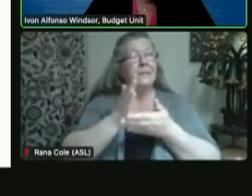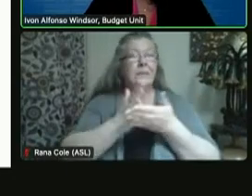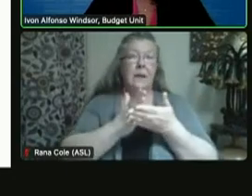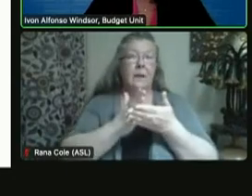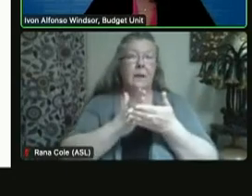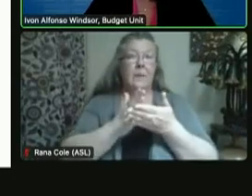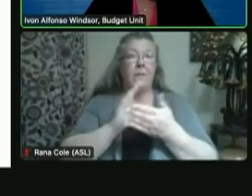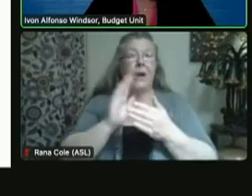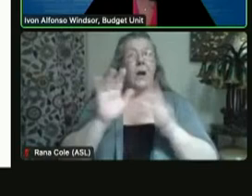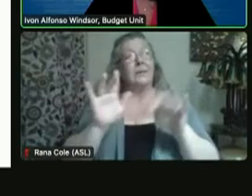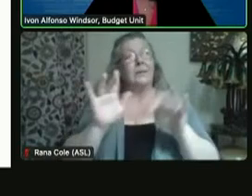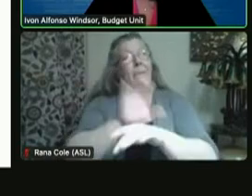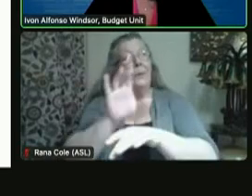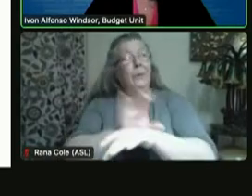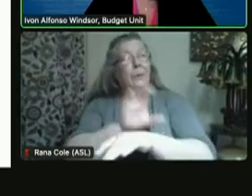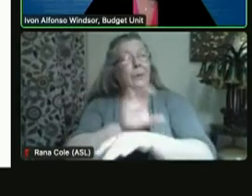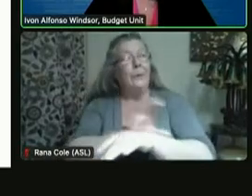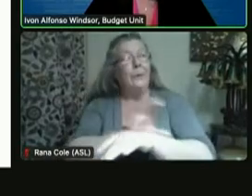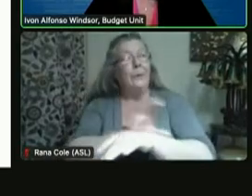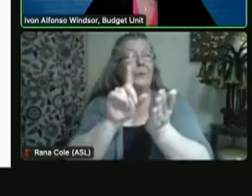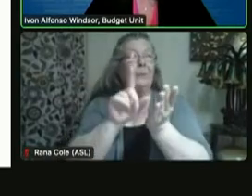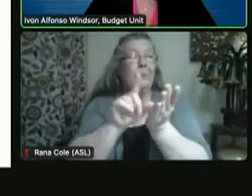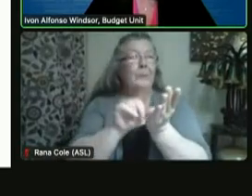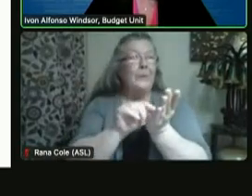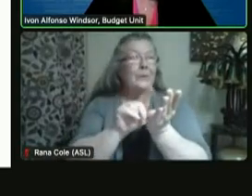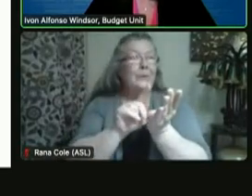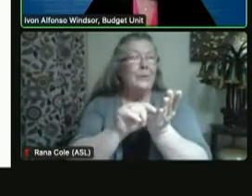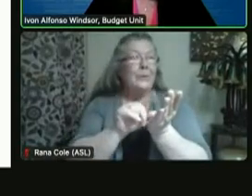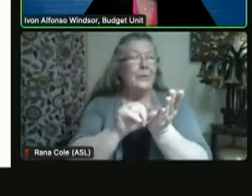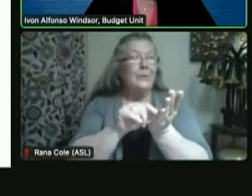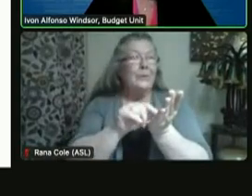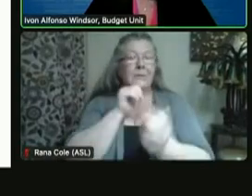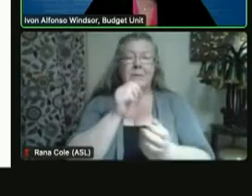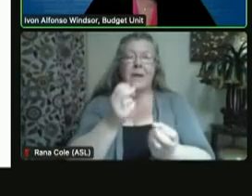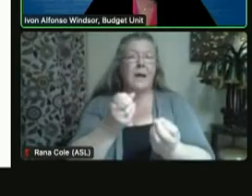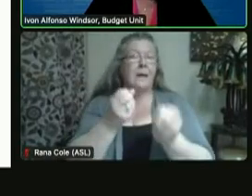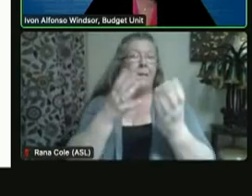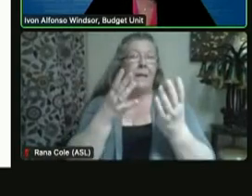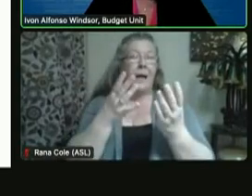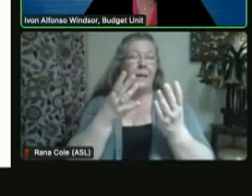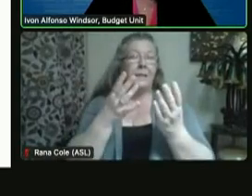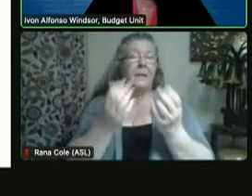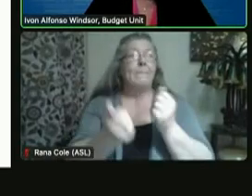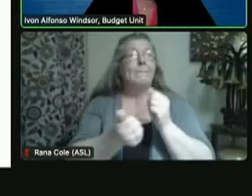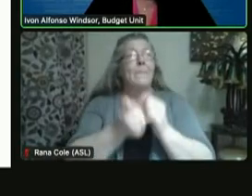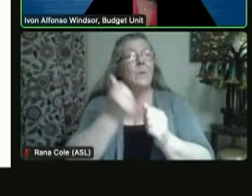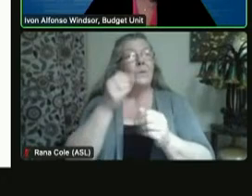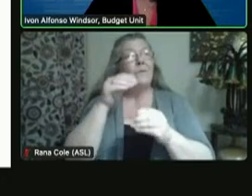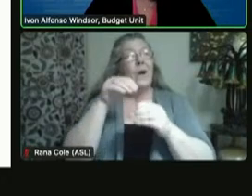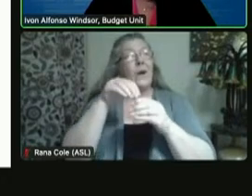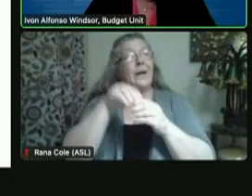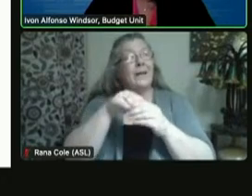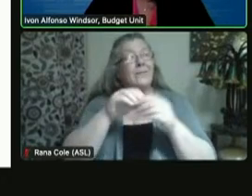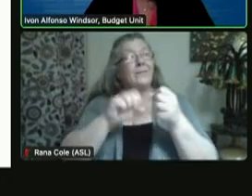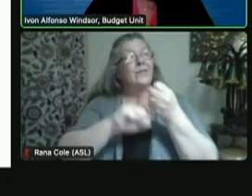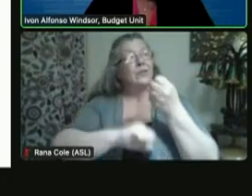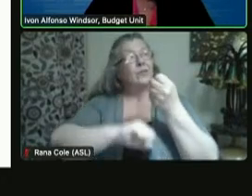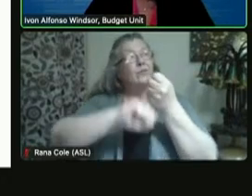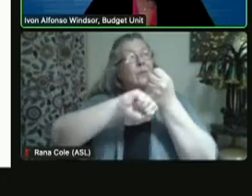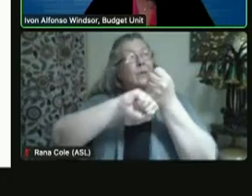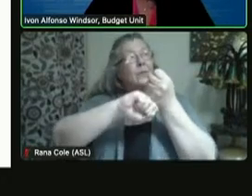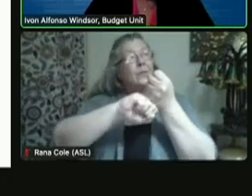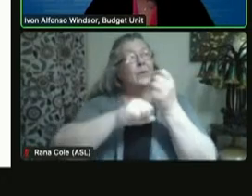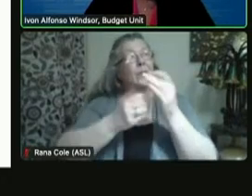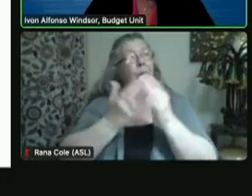and so on. Not a lot of it, because most of our infrastructure for technology is supported through our capital budget. So in